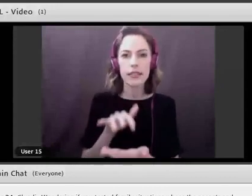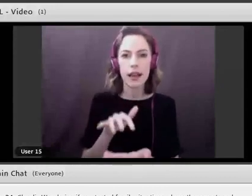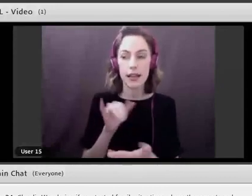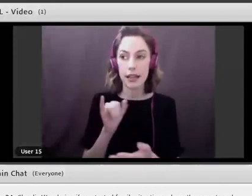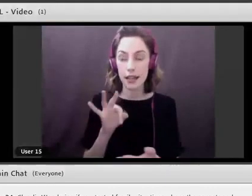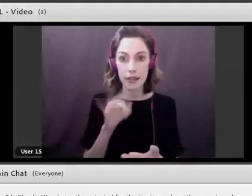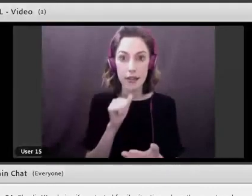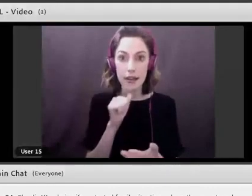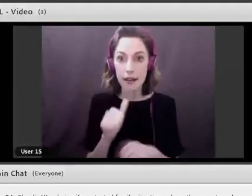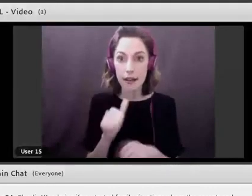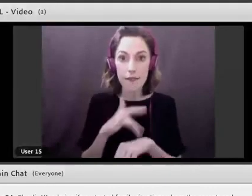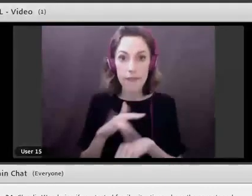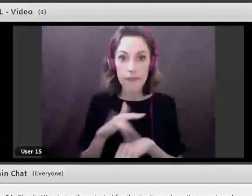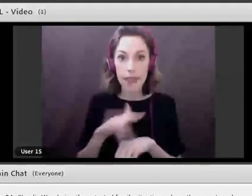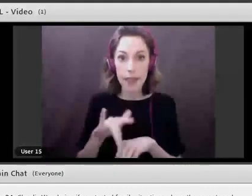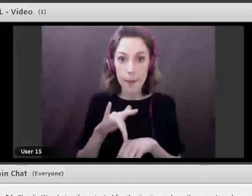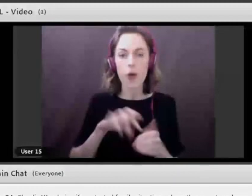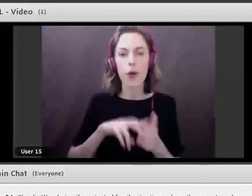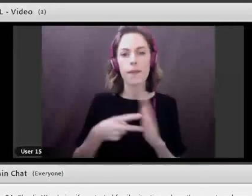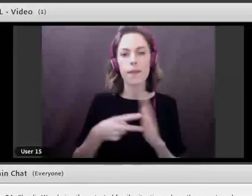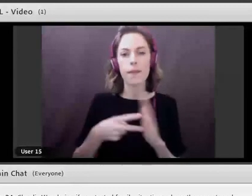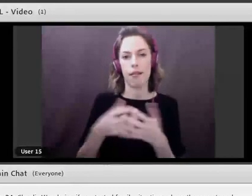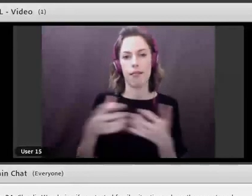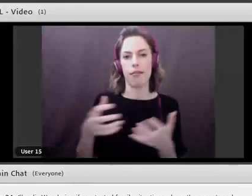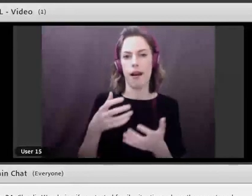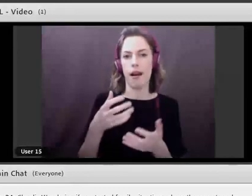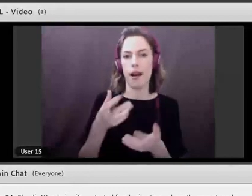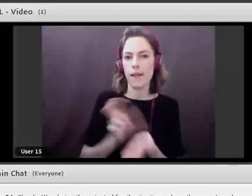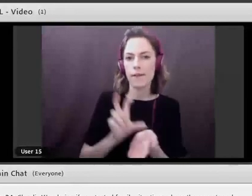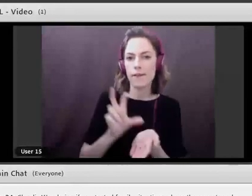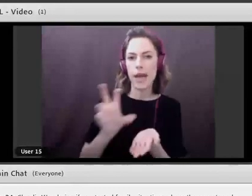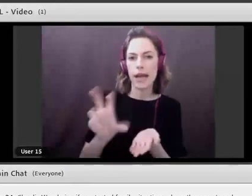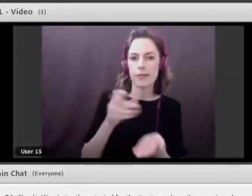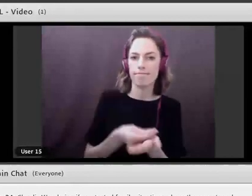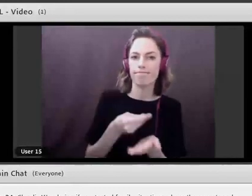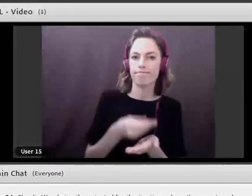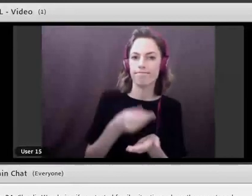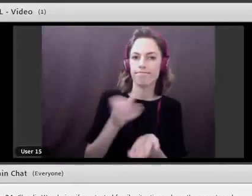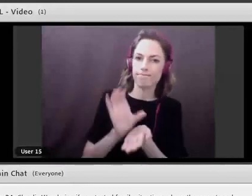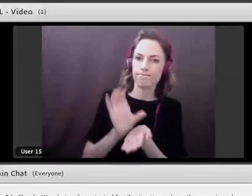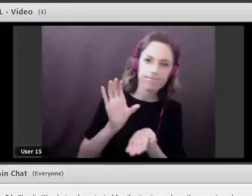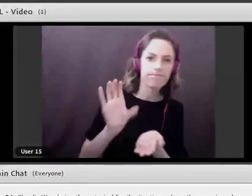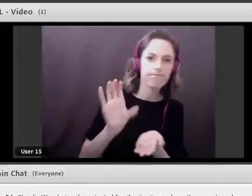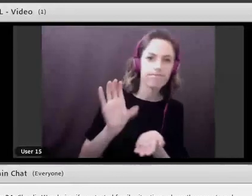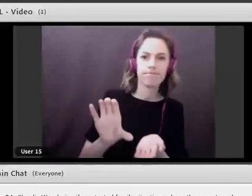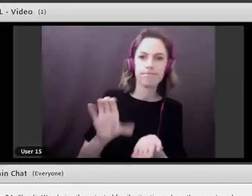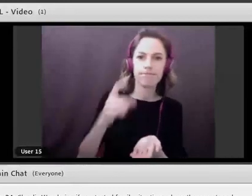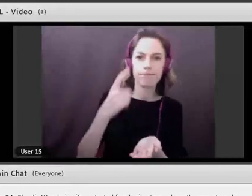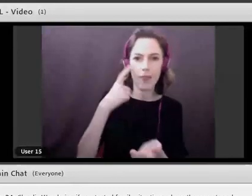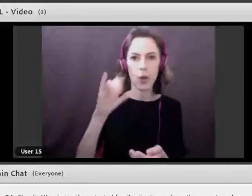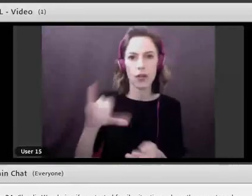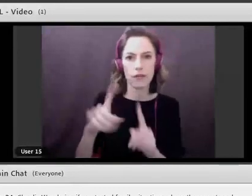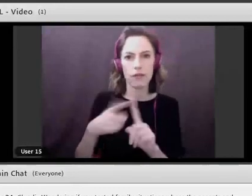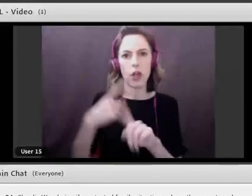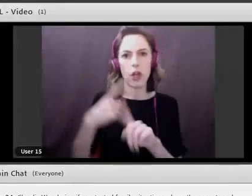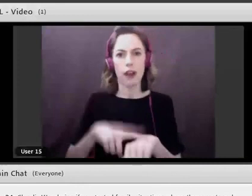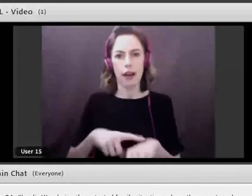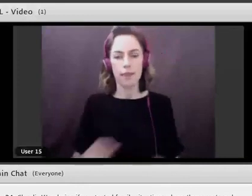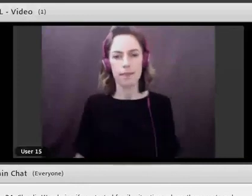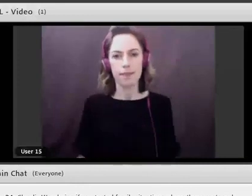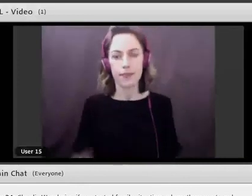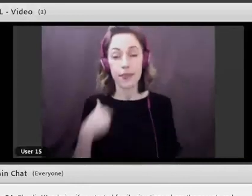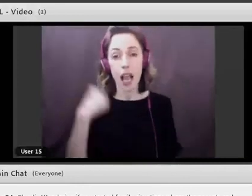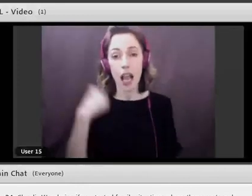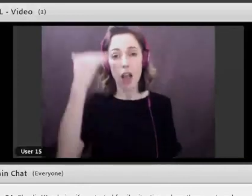and that may be something that could be integrated into kind of, I know mandatory gender analysis is part